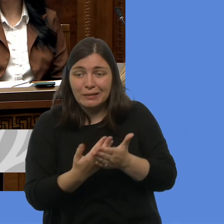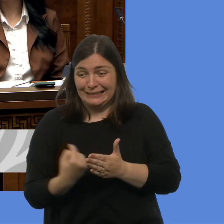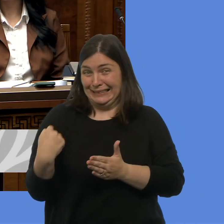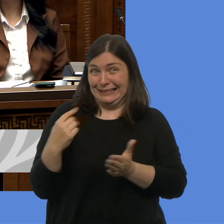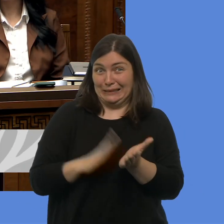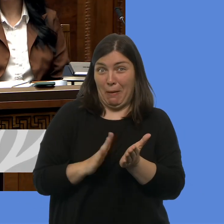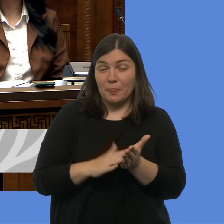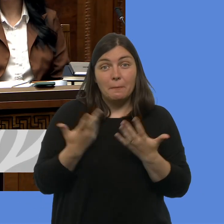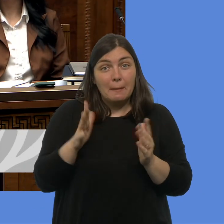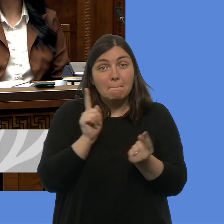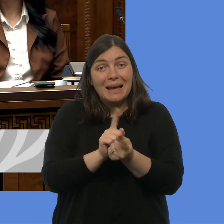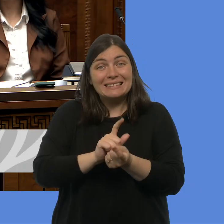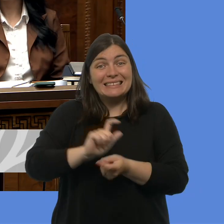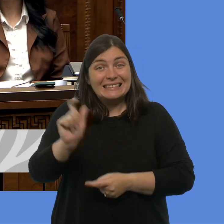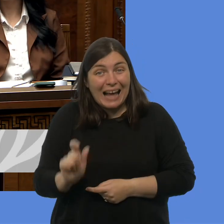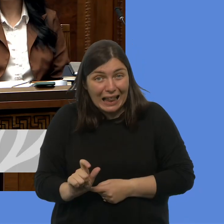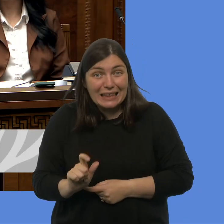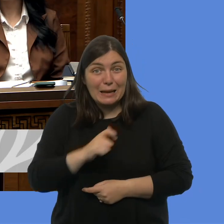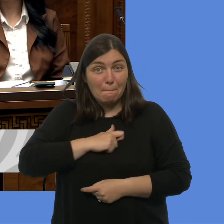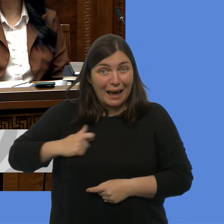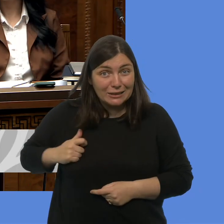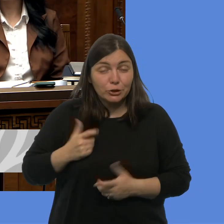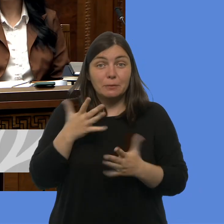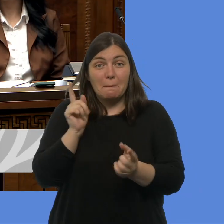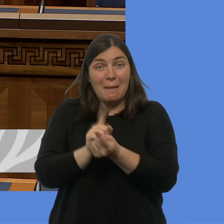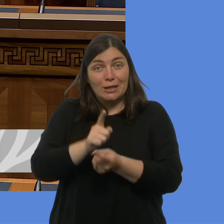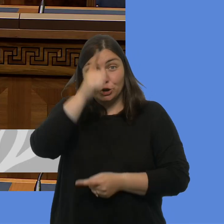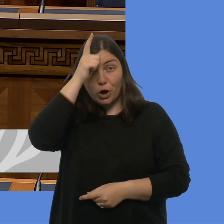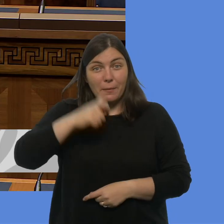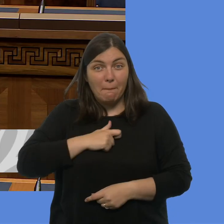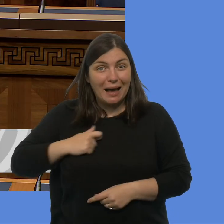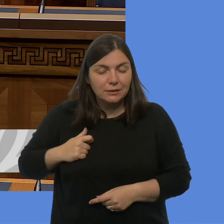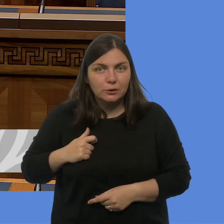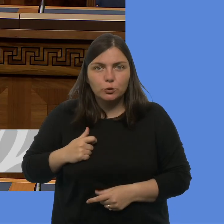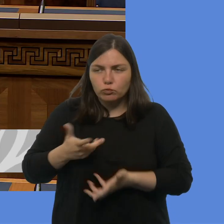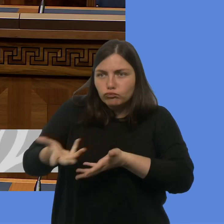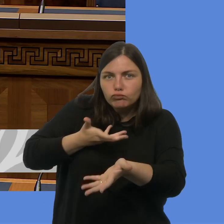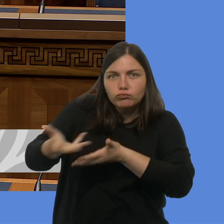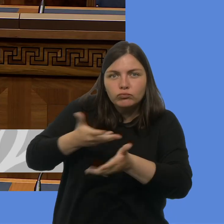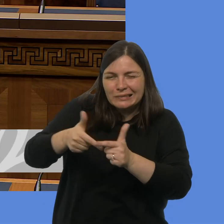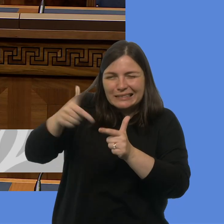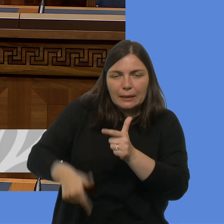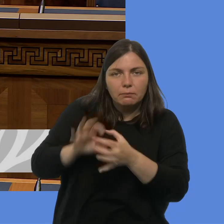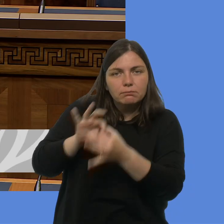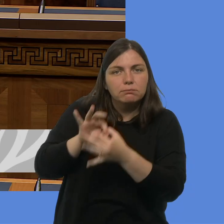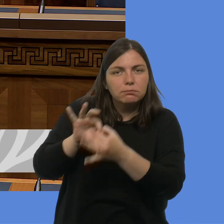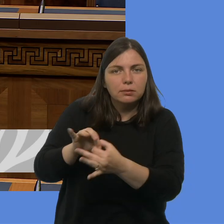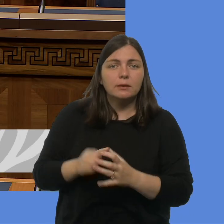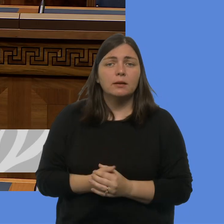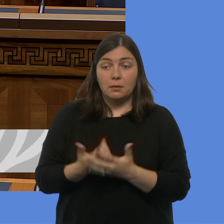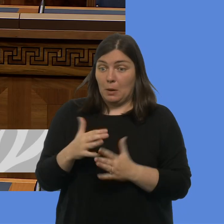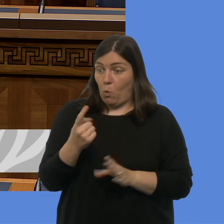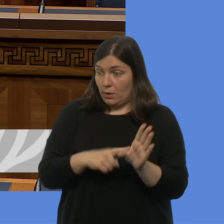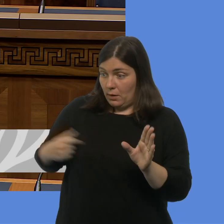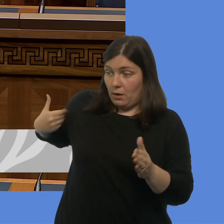German ambassadors to explore closer links between our countries. But in the last year, we've had similar conversations with ministers and ambassadors